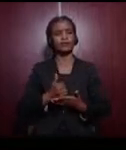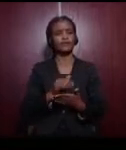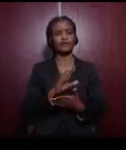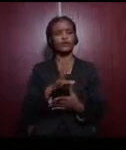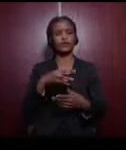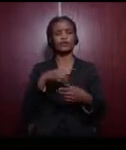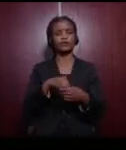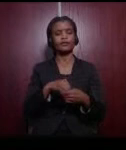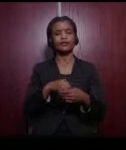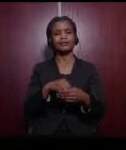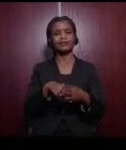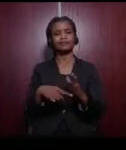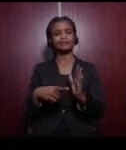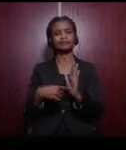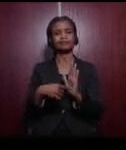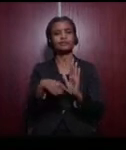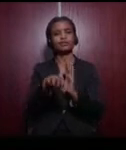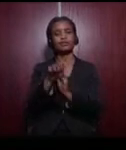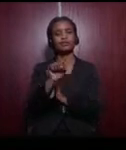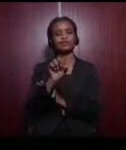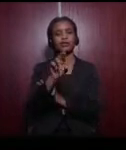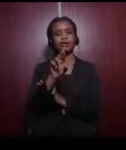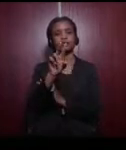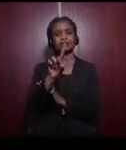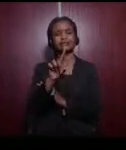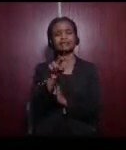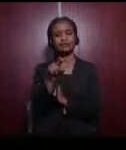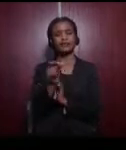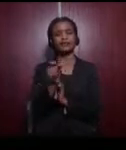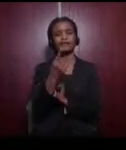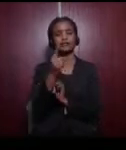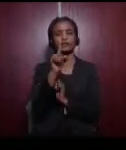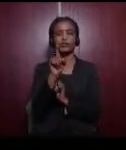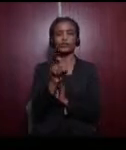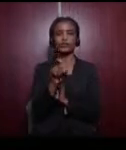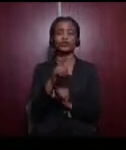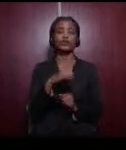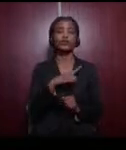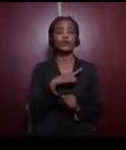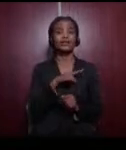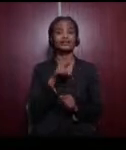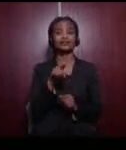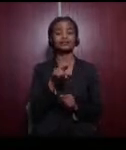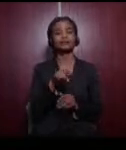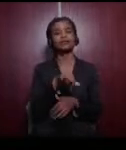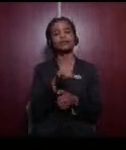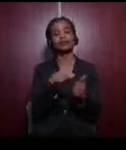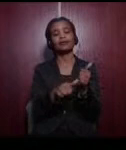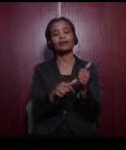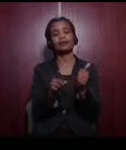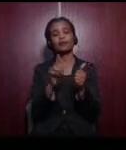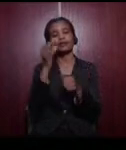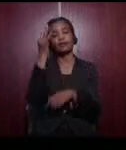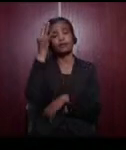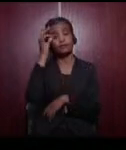SRD. Ke question aka ya pele because le yona intse fela e wela under government again.